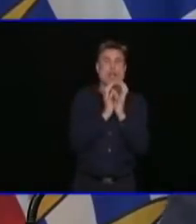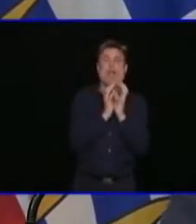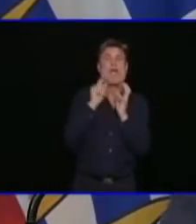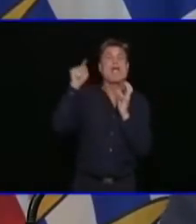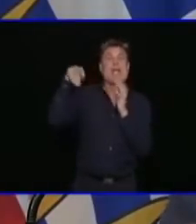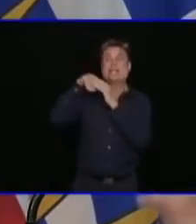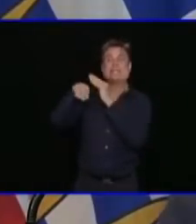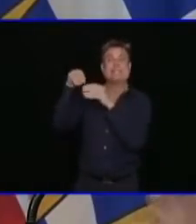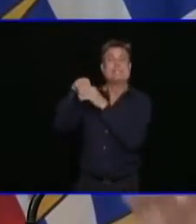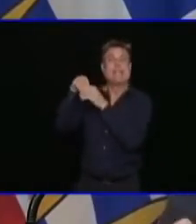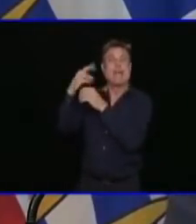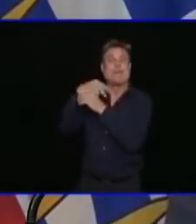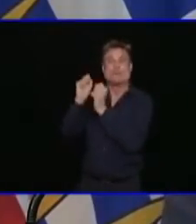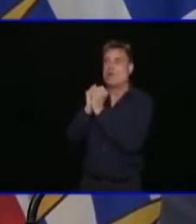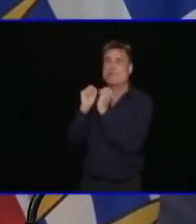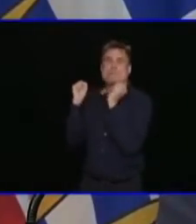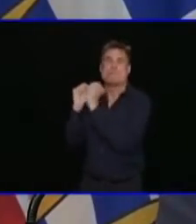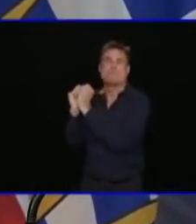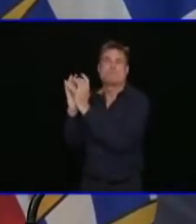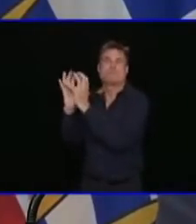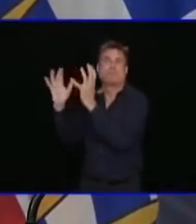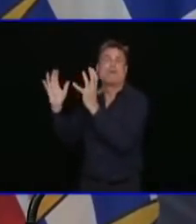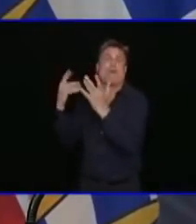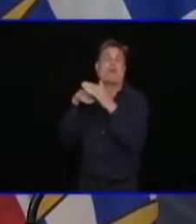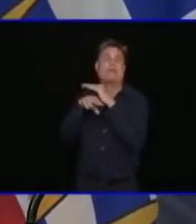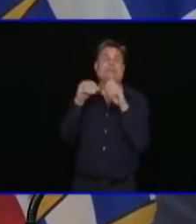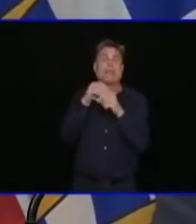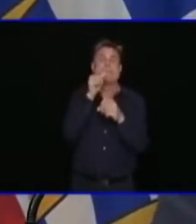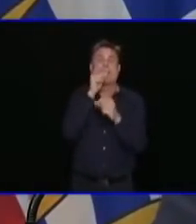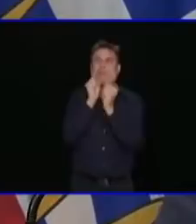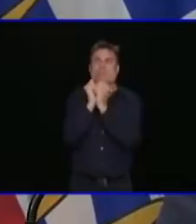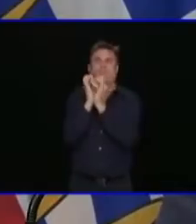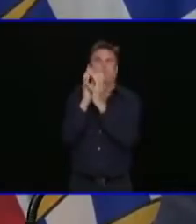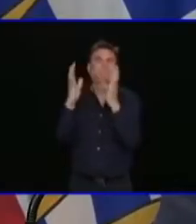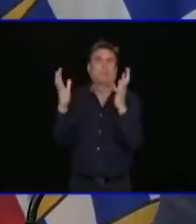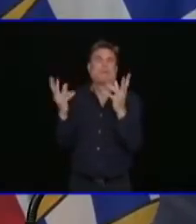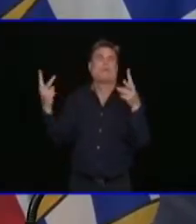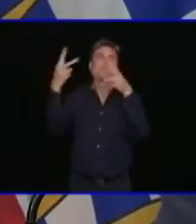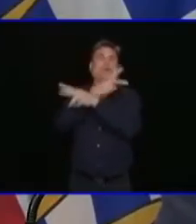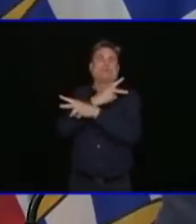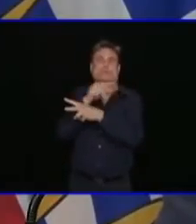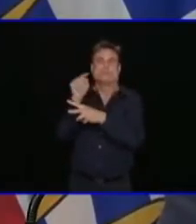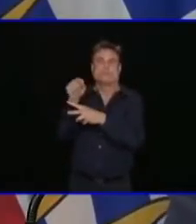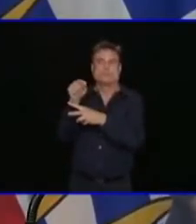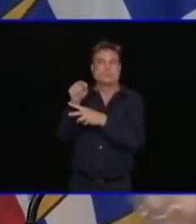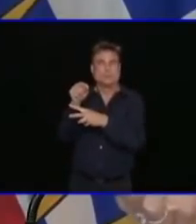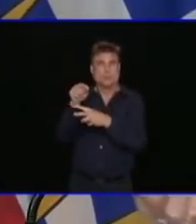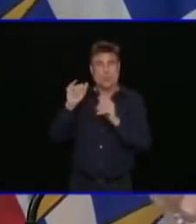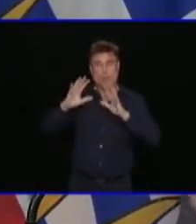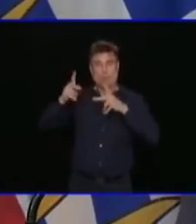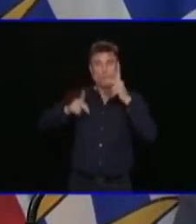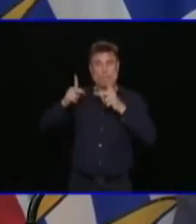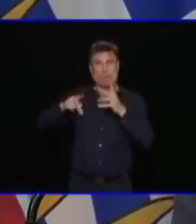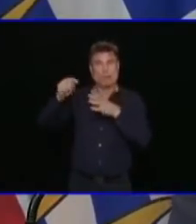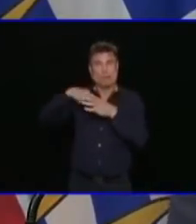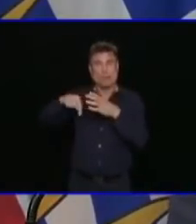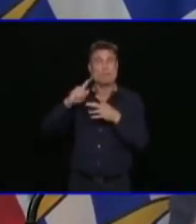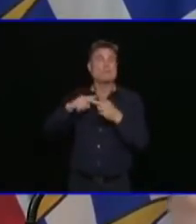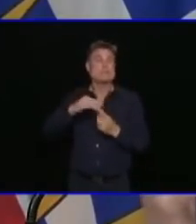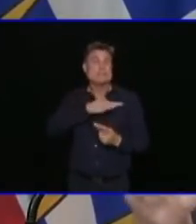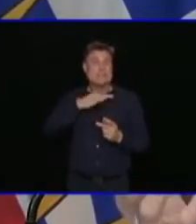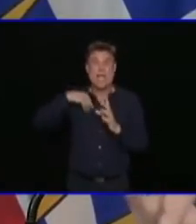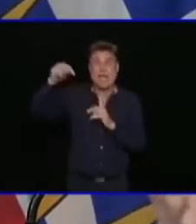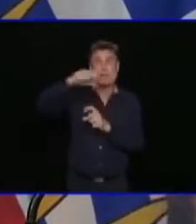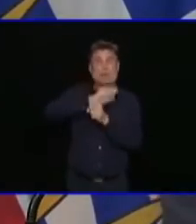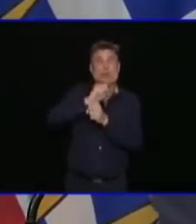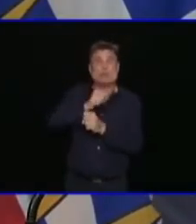those are the things that we need to find our balance again. We're traveling more, so we're going to different communities, and we are